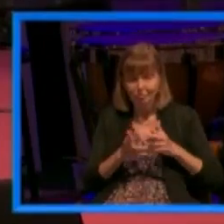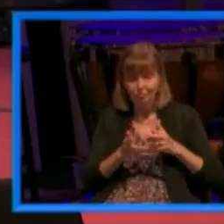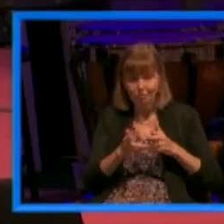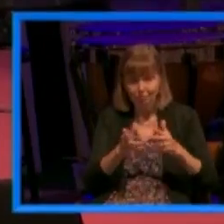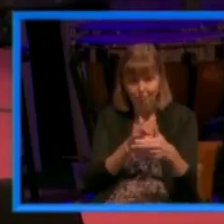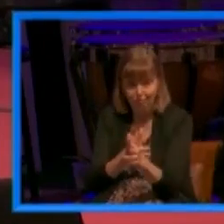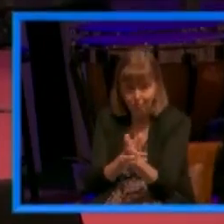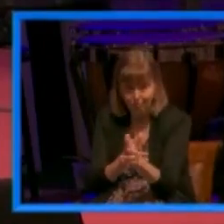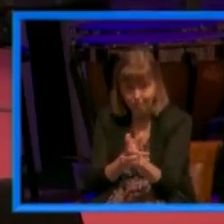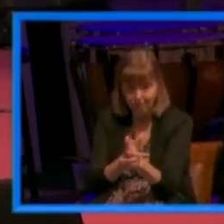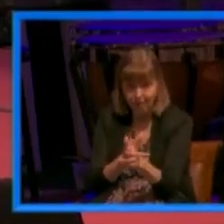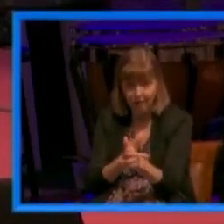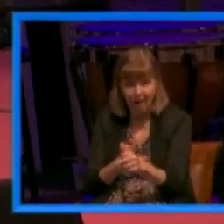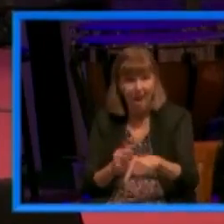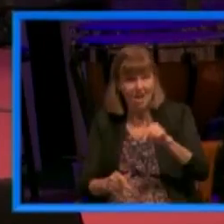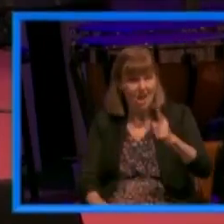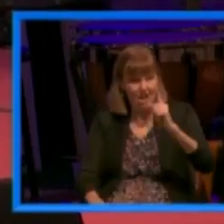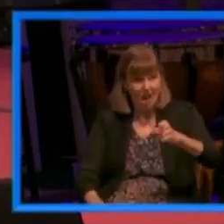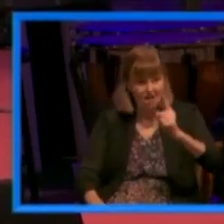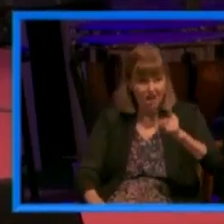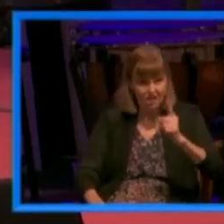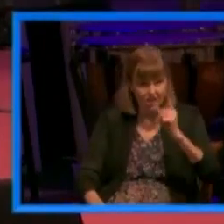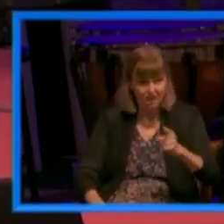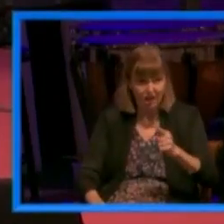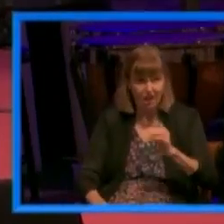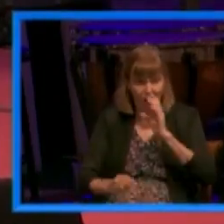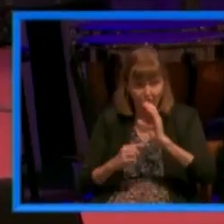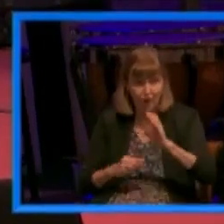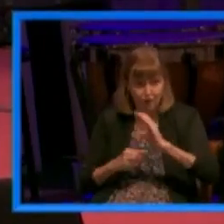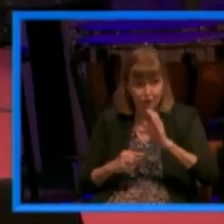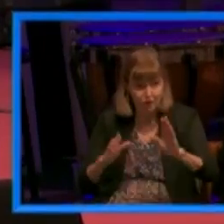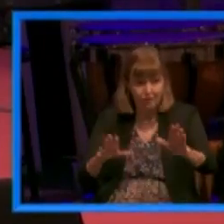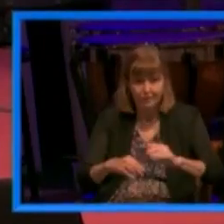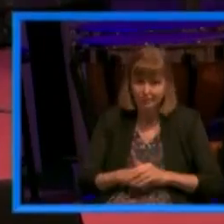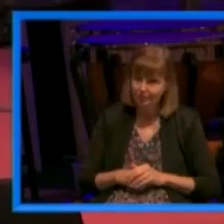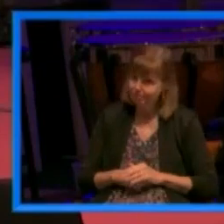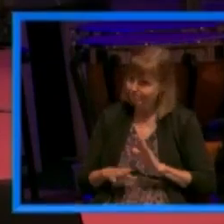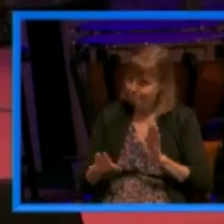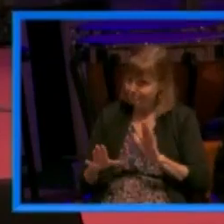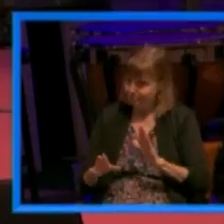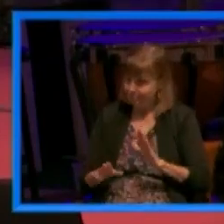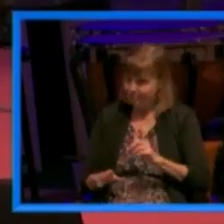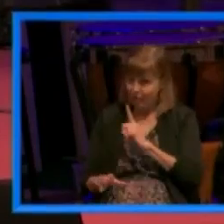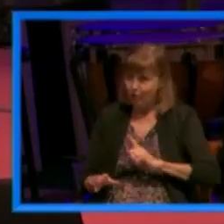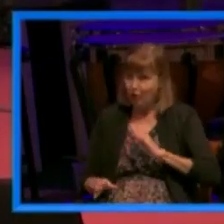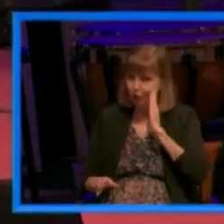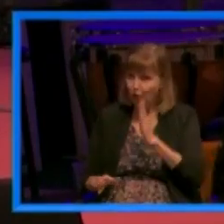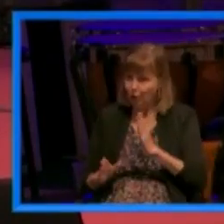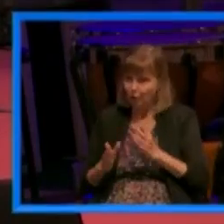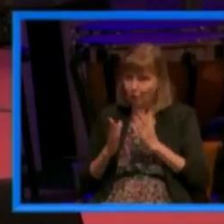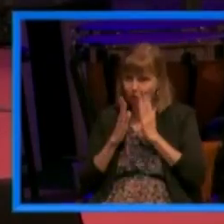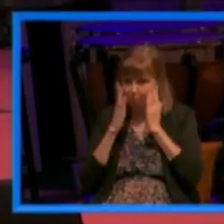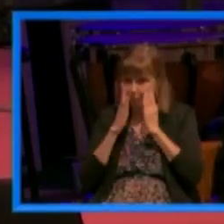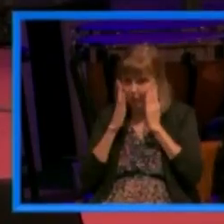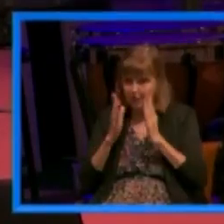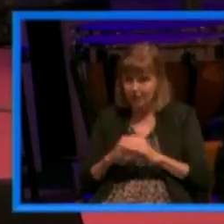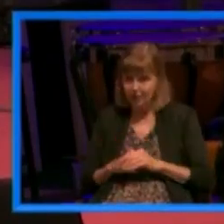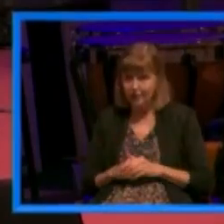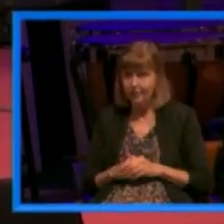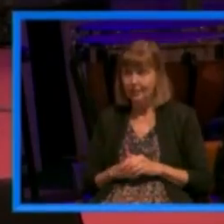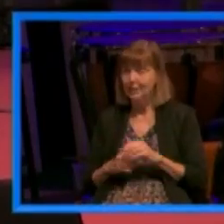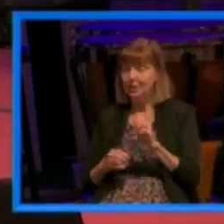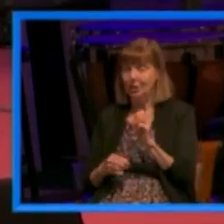over. That's how the world behaves. It's not that big a deal. Everybody does it. Sarah began to